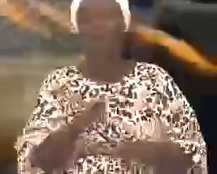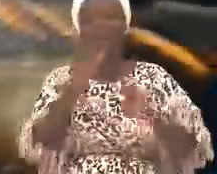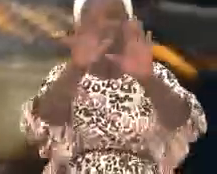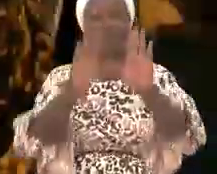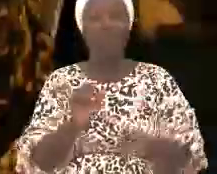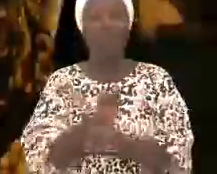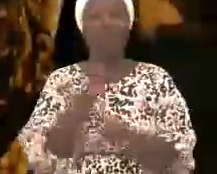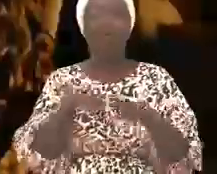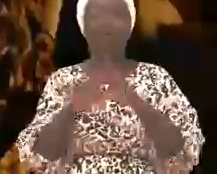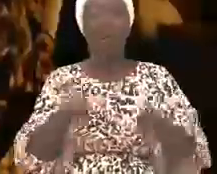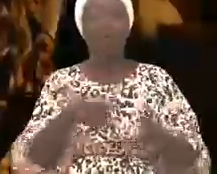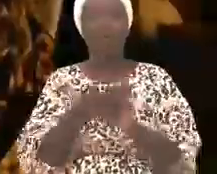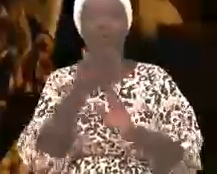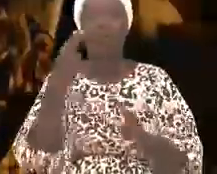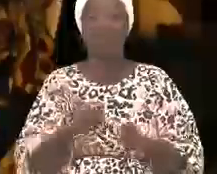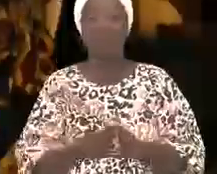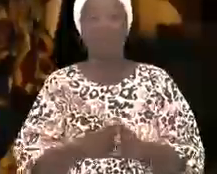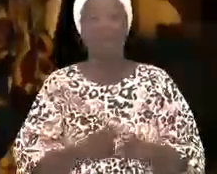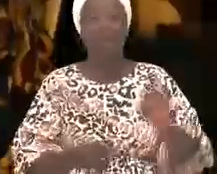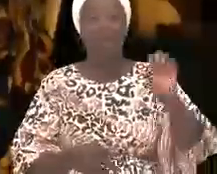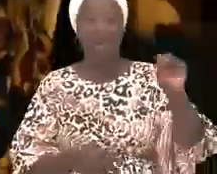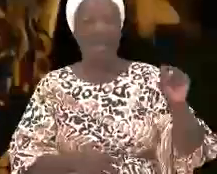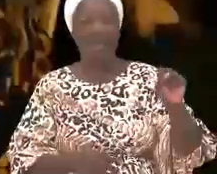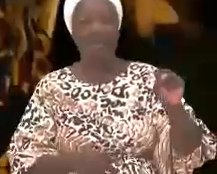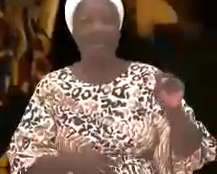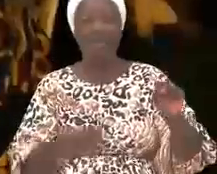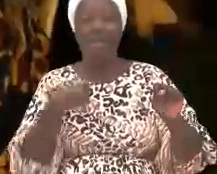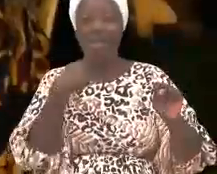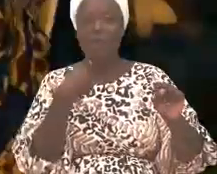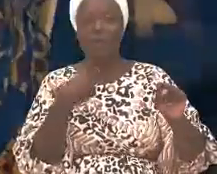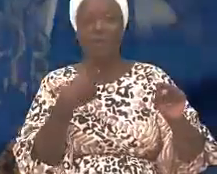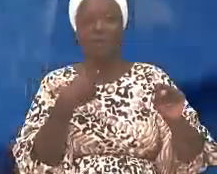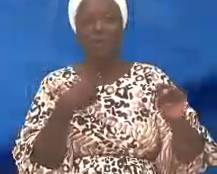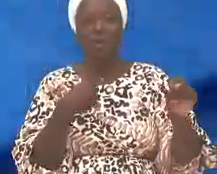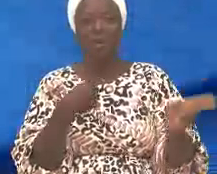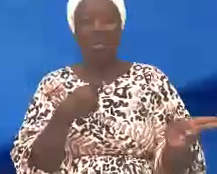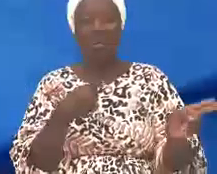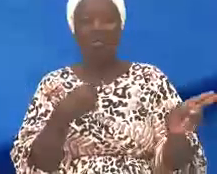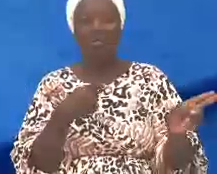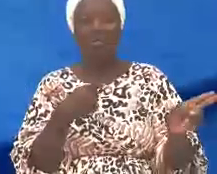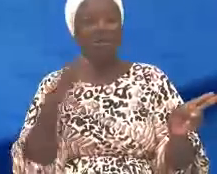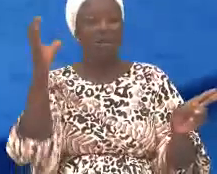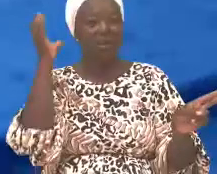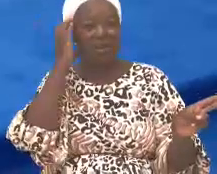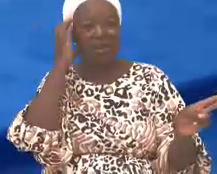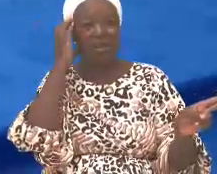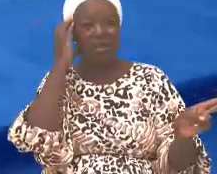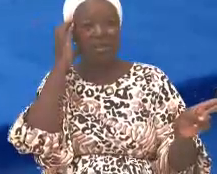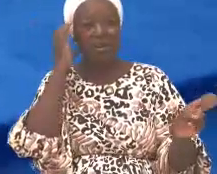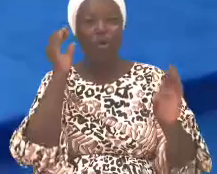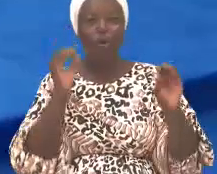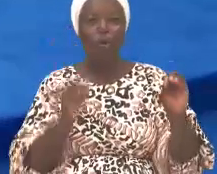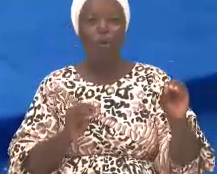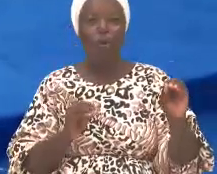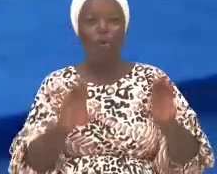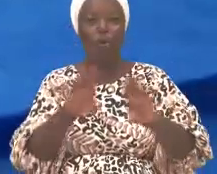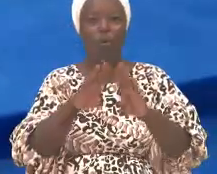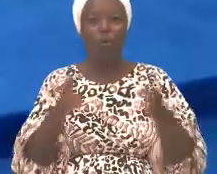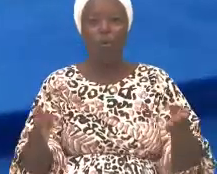your life. S, speak. H, hear. O,